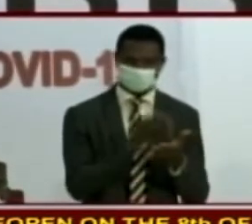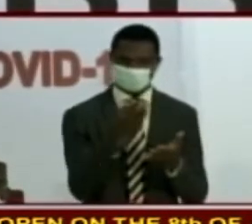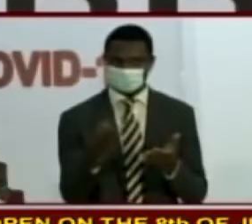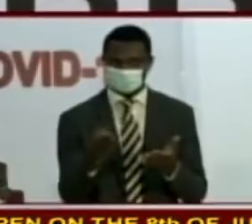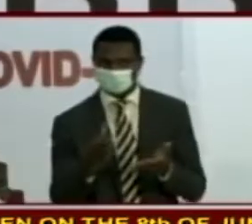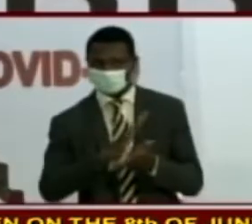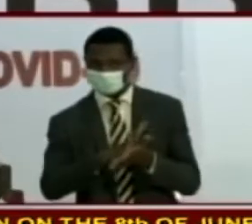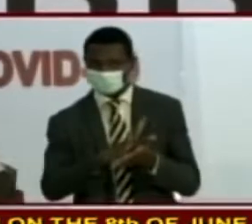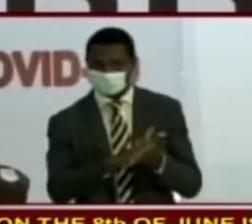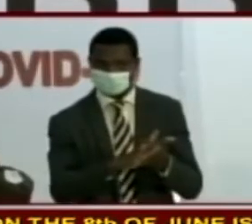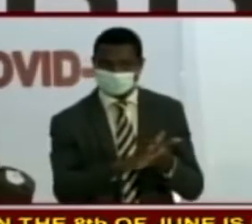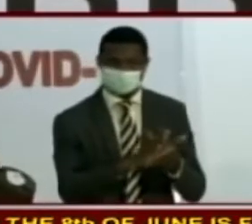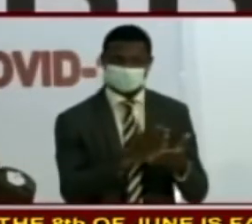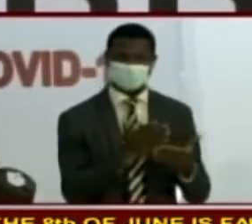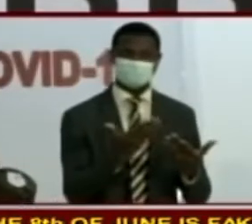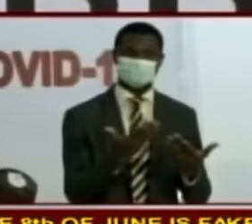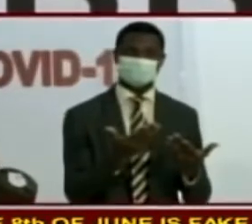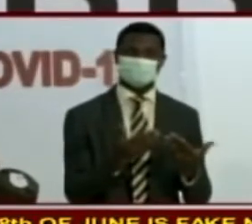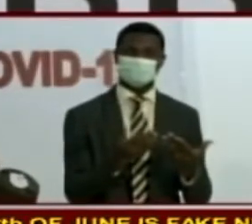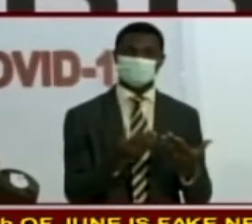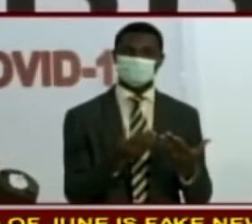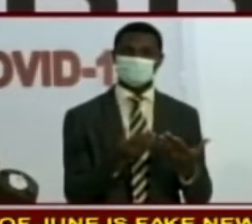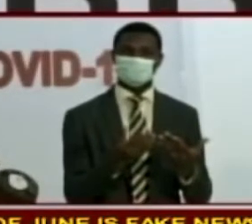facilities can hire